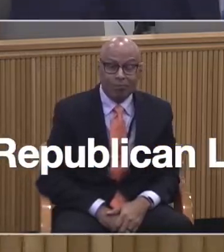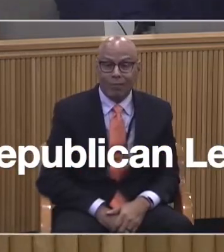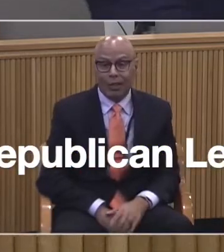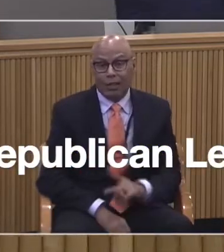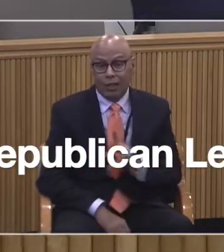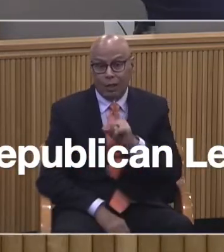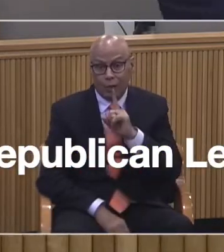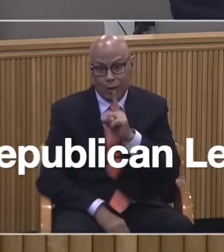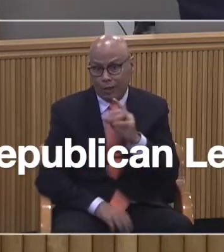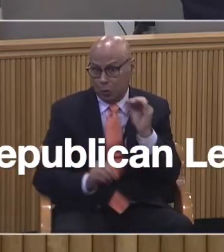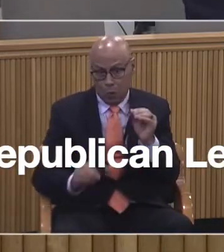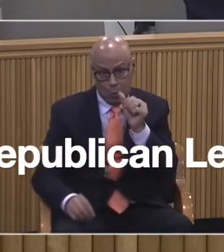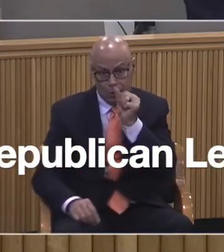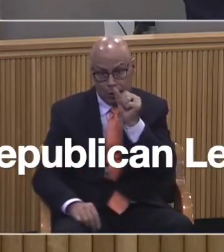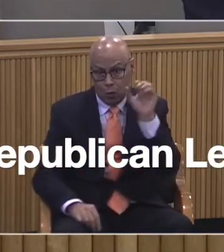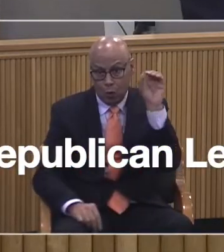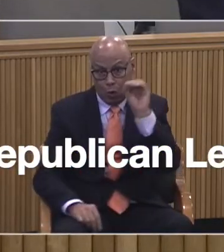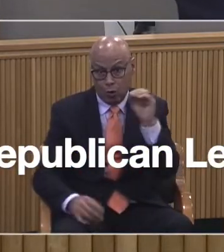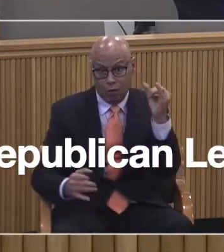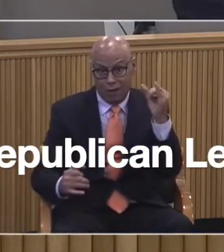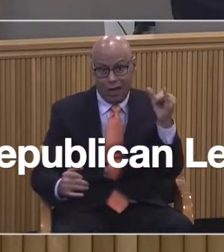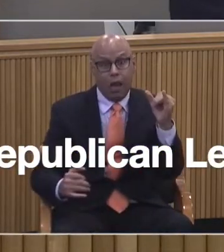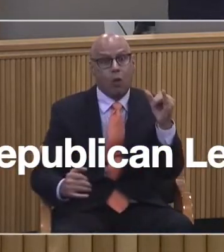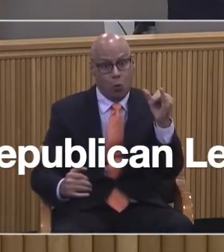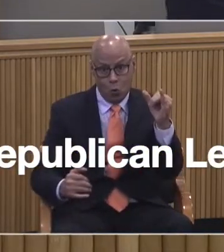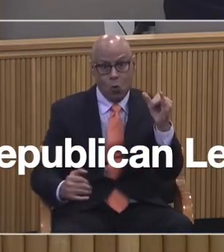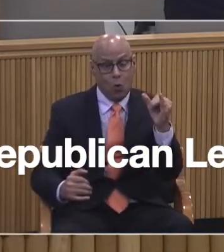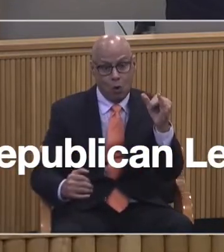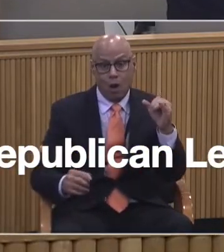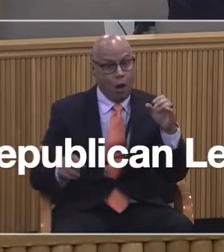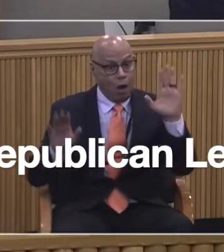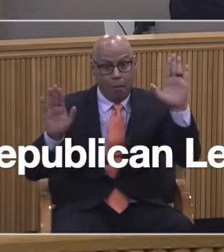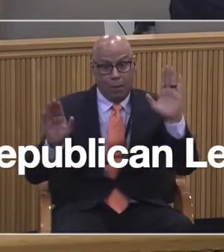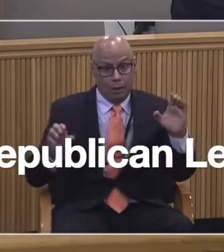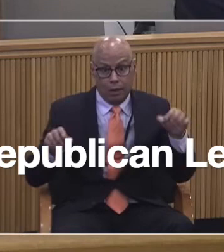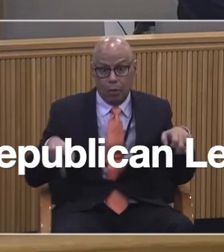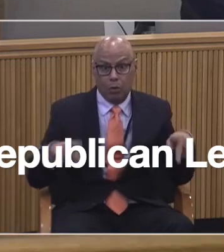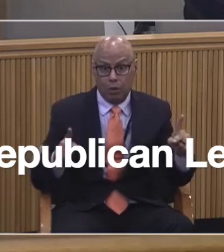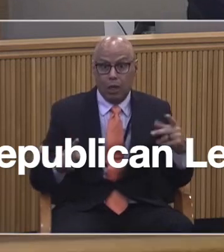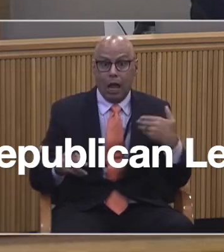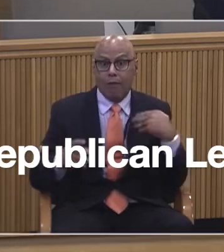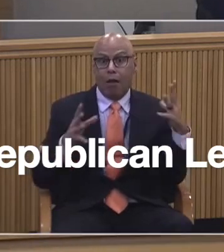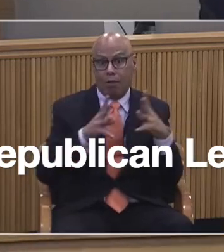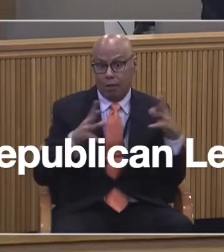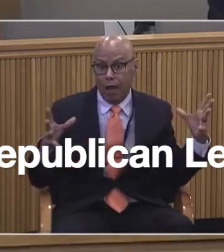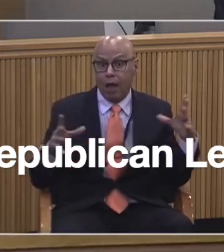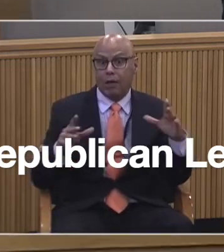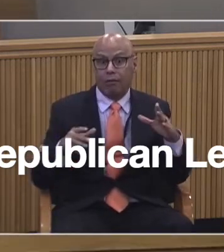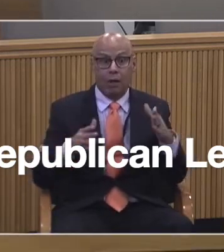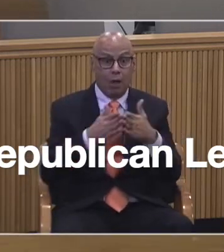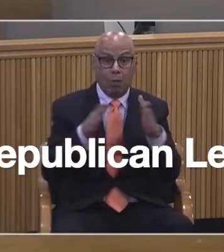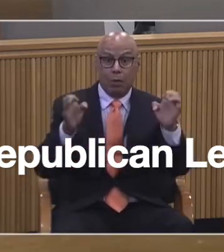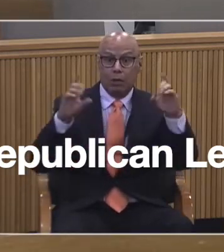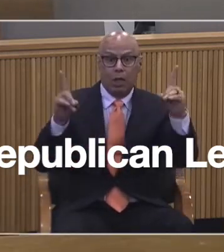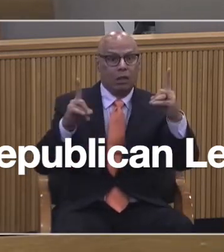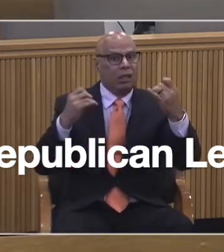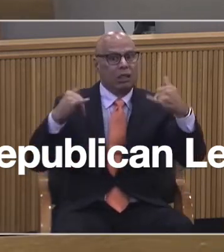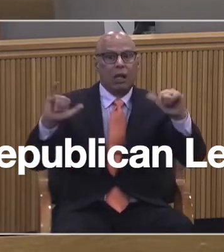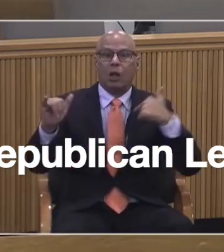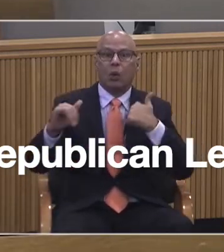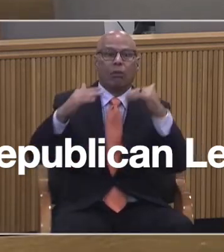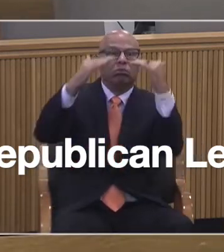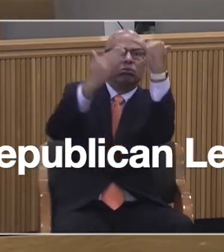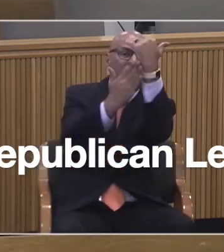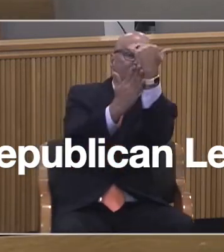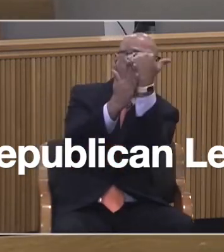It is no secret that Oregon is at crossroads. Despite record funding in public education, we continue to rank near the bottom of the national